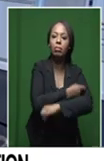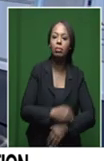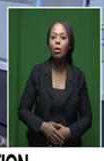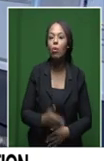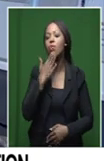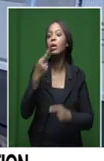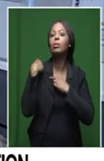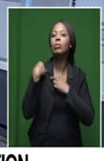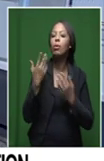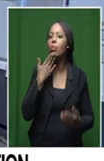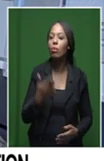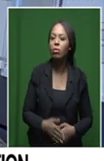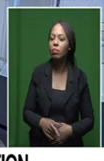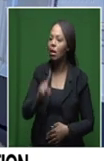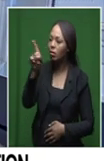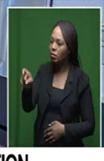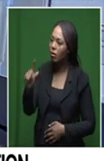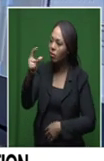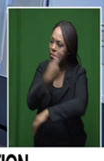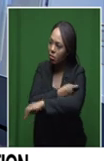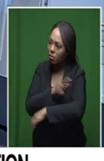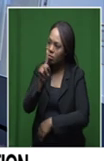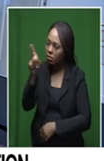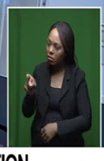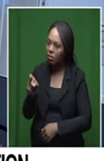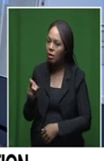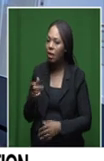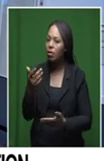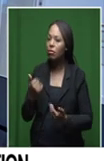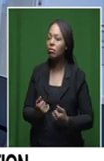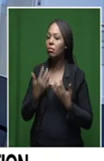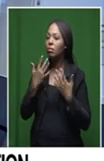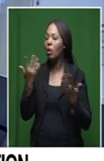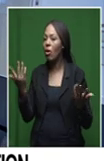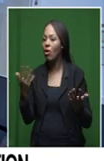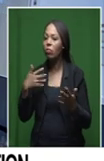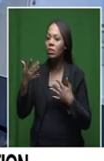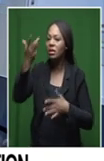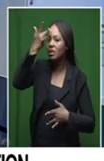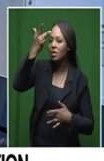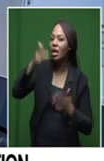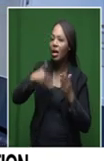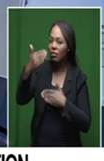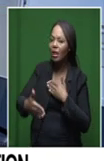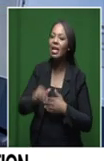vaccinated? Yes, I do. I did. Did you experience any side effects, any symptoms, anything like that? Yes,